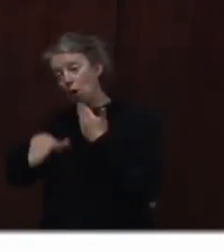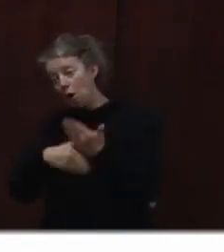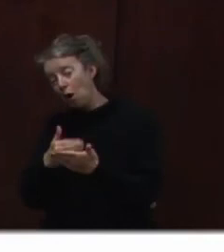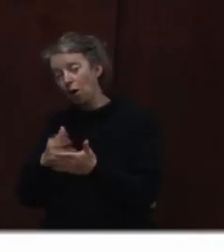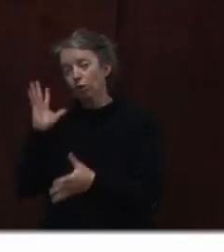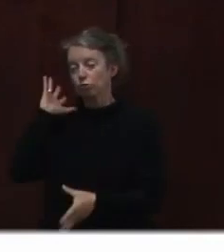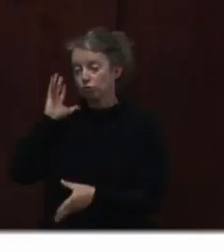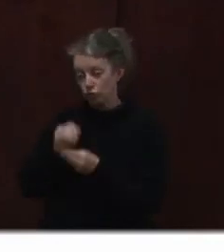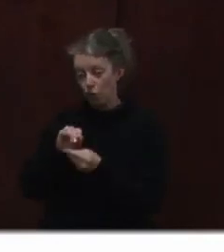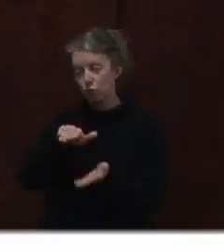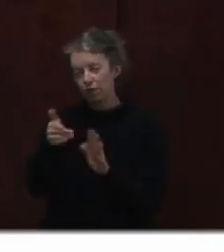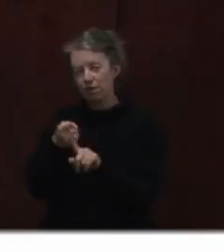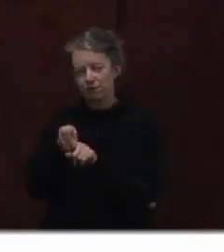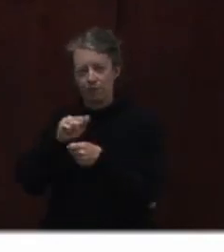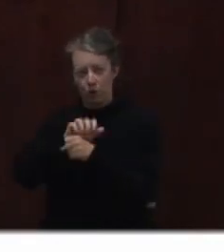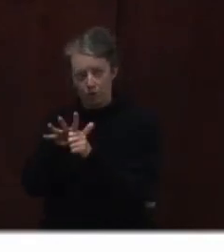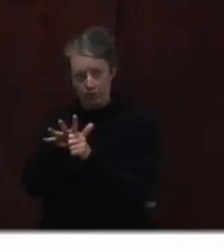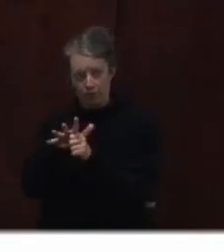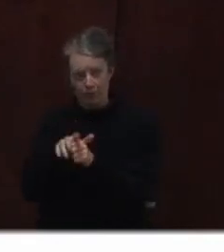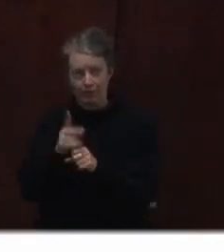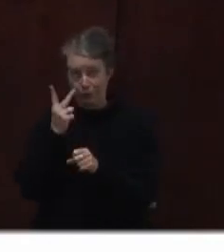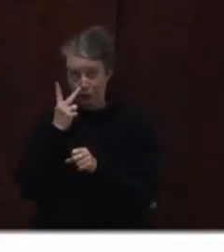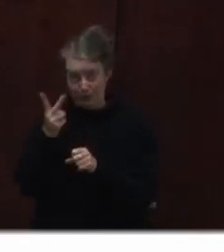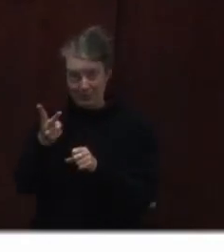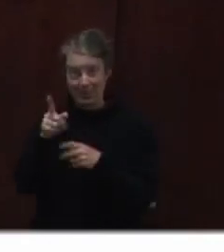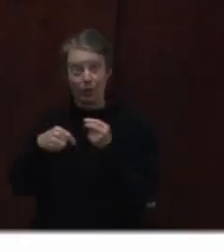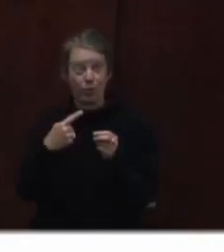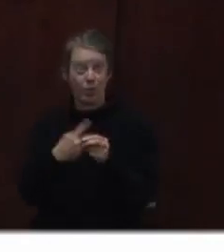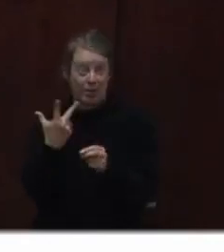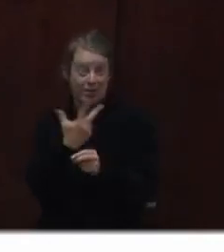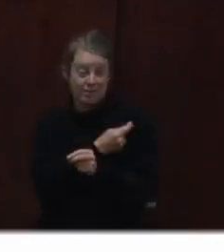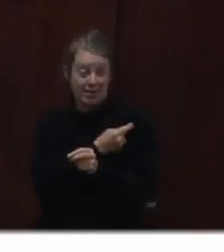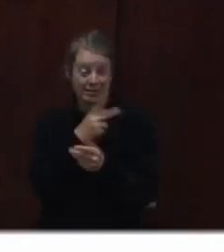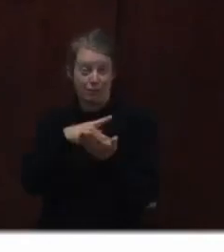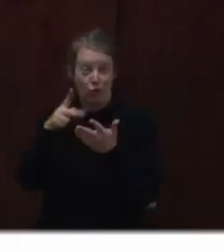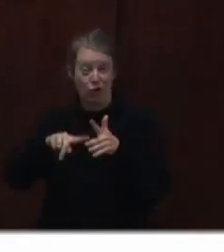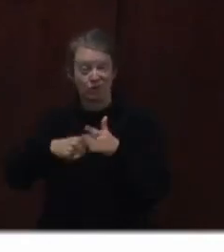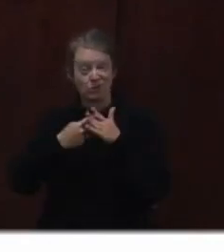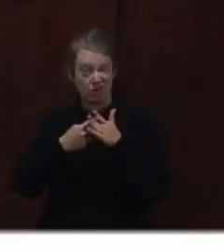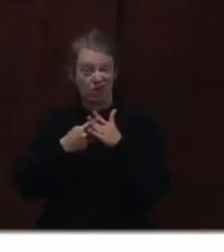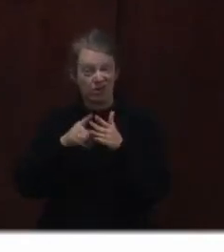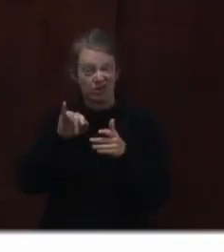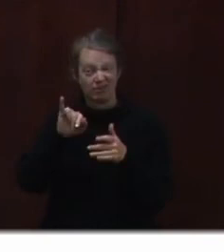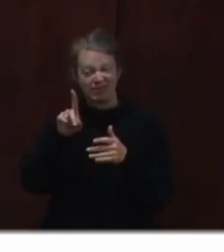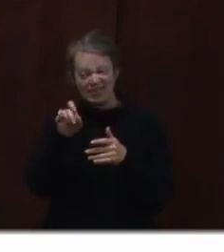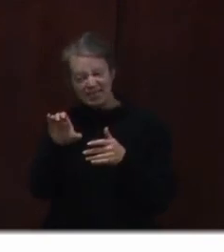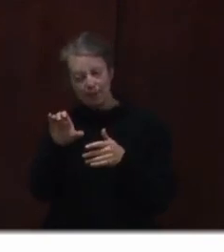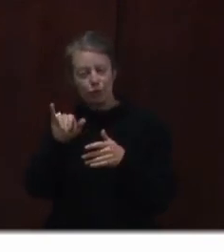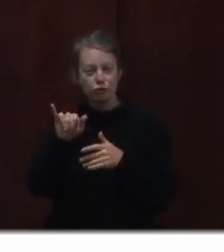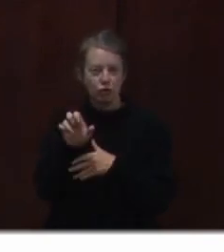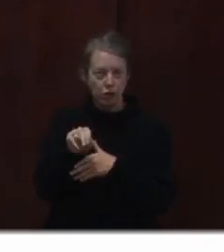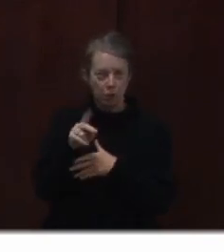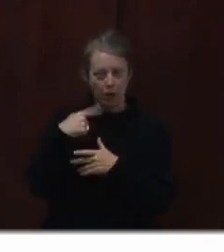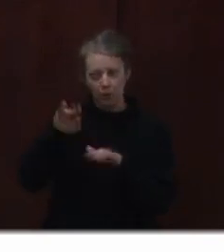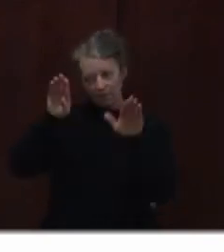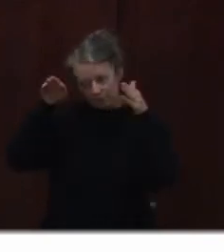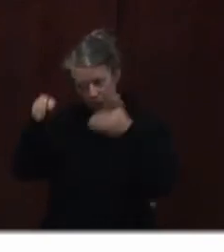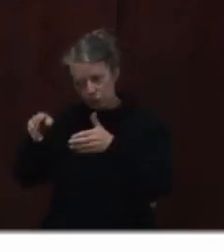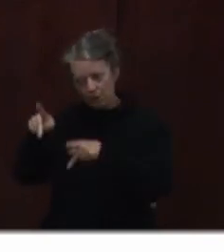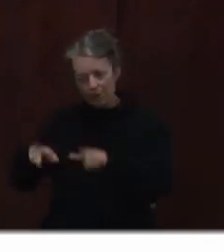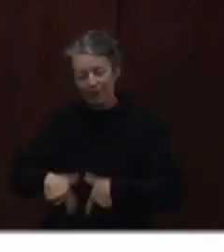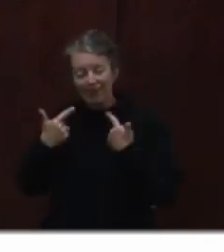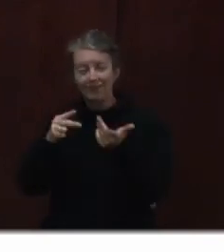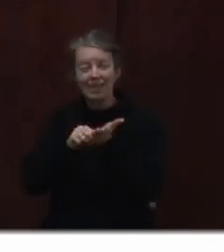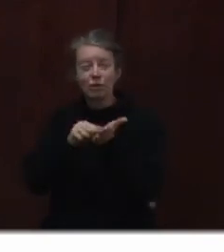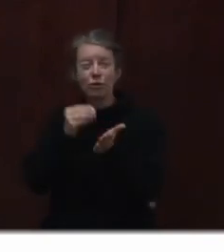And you can see that when we started the vaccine program at the end of December and January, and we targeted nursing home residents, the most vulnerable in